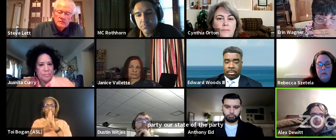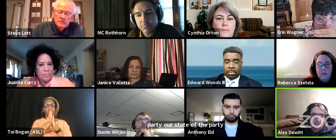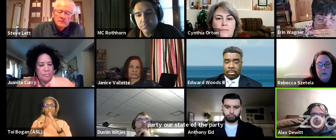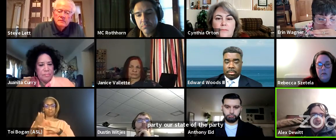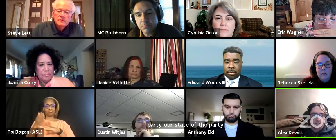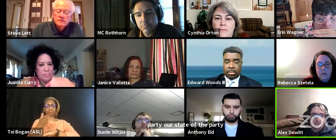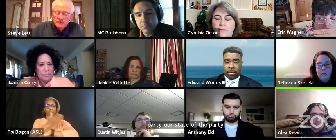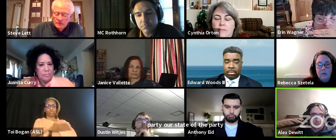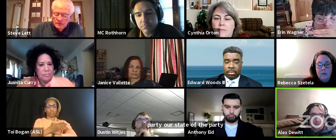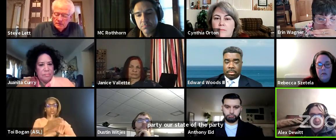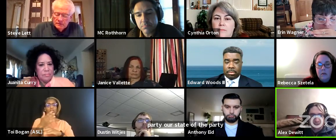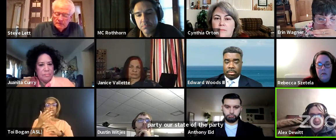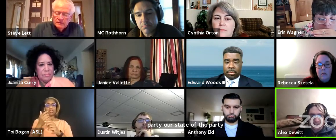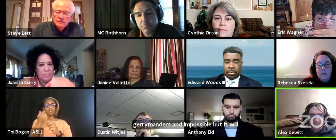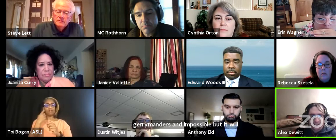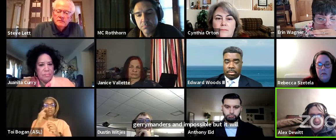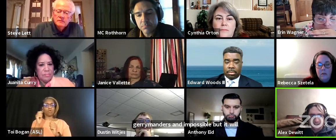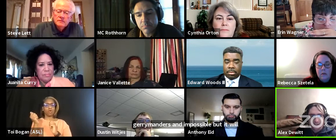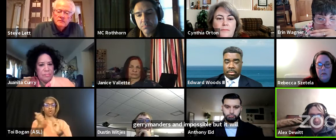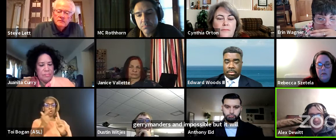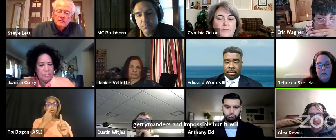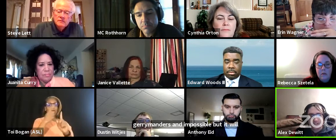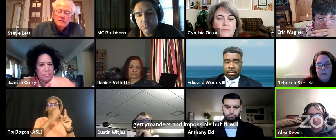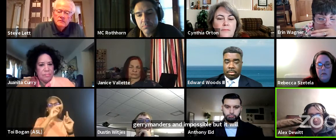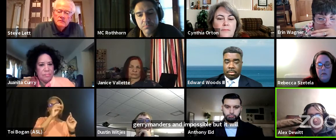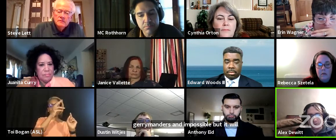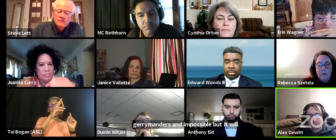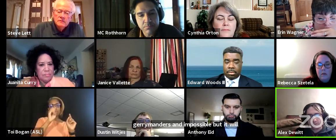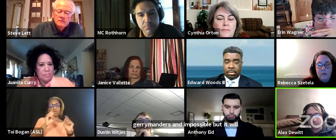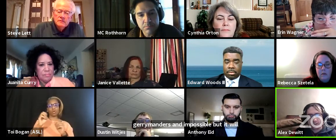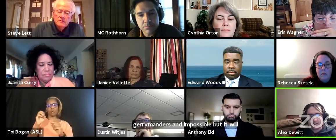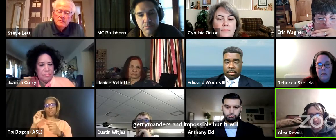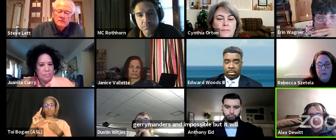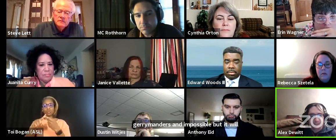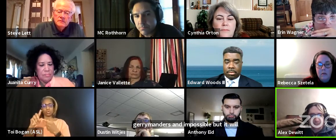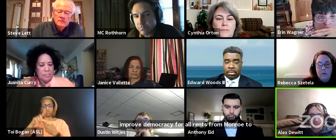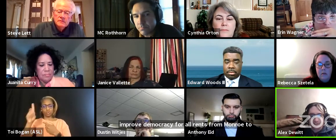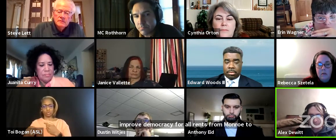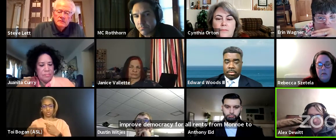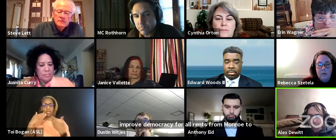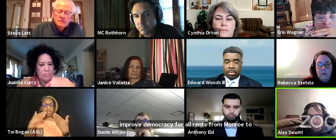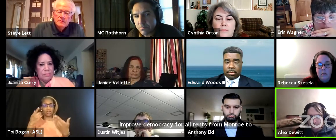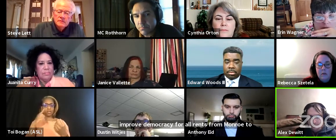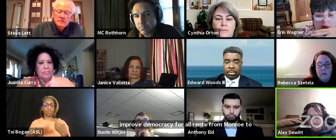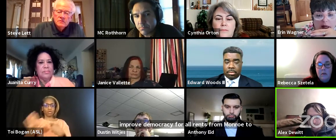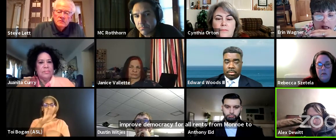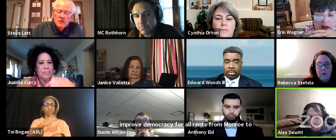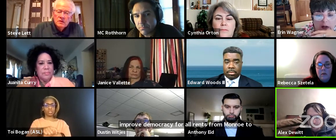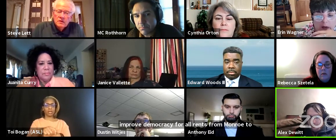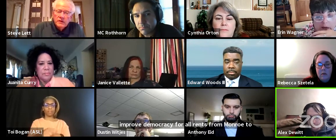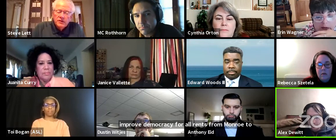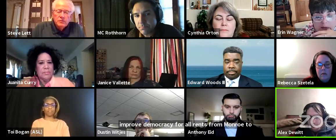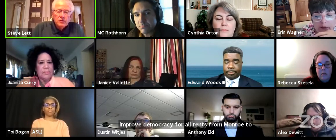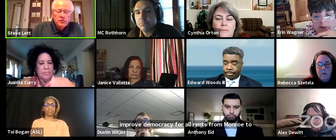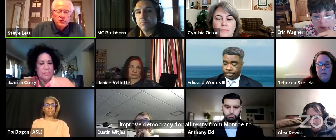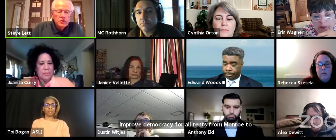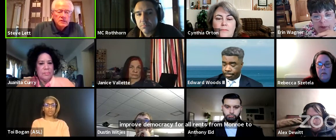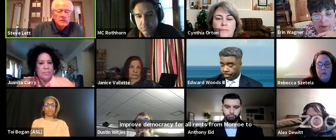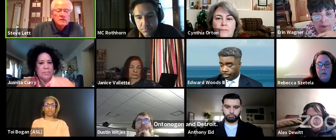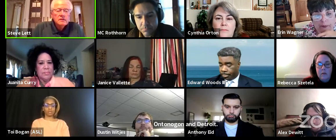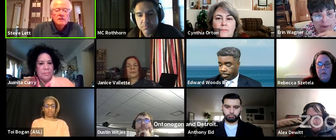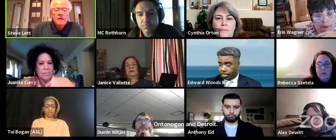all residents, stretching from Monroe to Ontonagon and in size from Point of Bark to Detroit. Thank you for your time. Thank you,